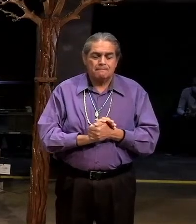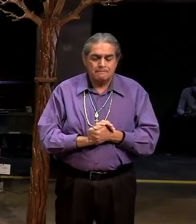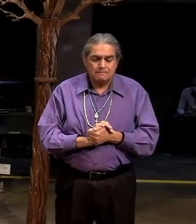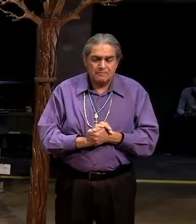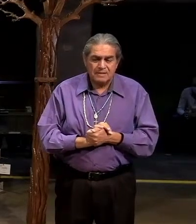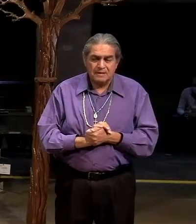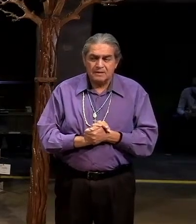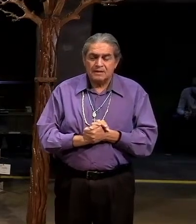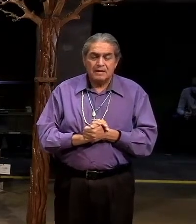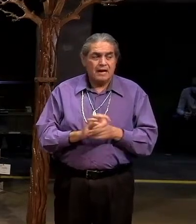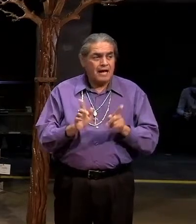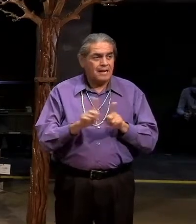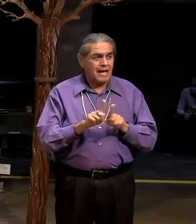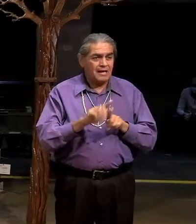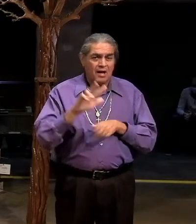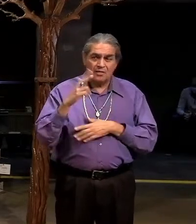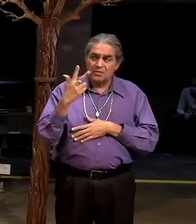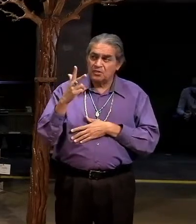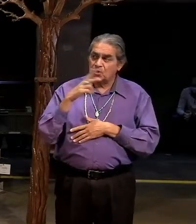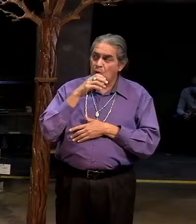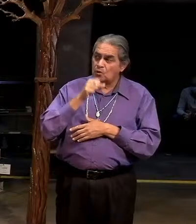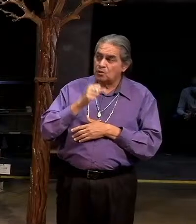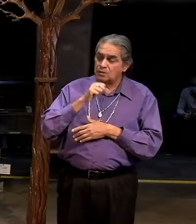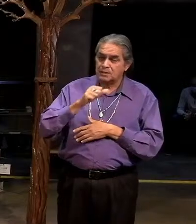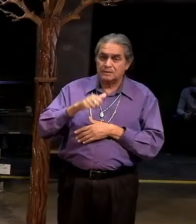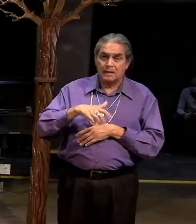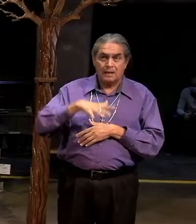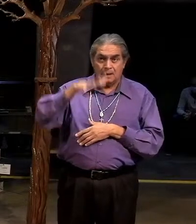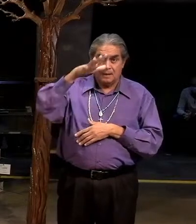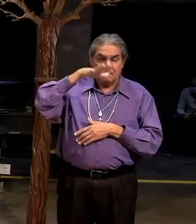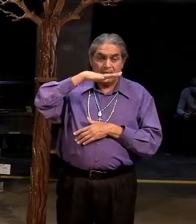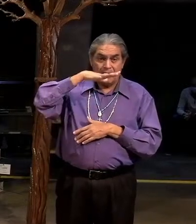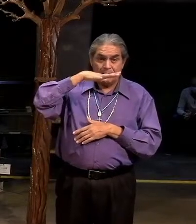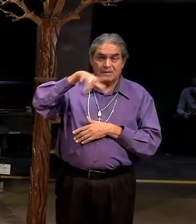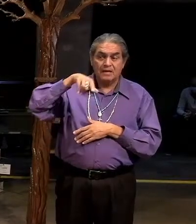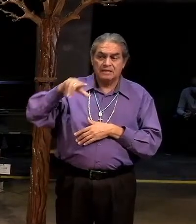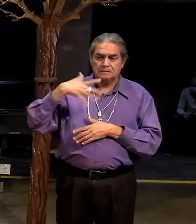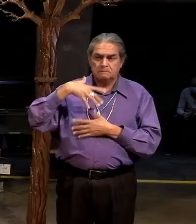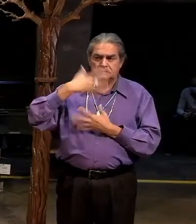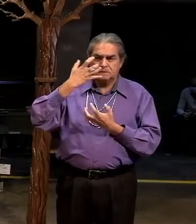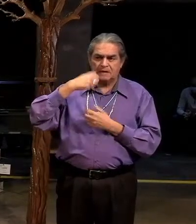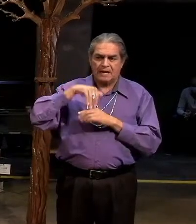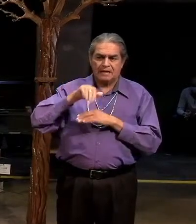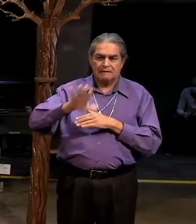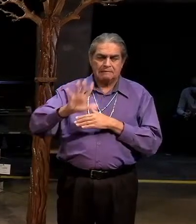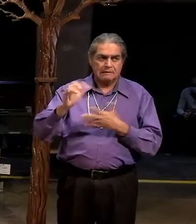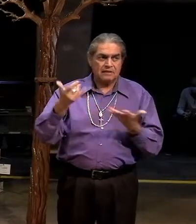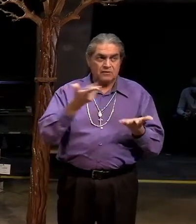Like the three-year-old's mom, you are angry, yet you, O Lord, are our